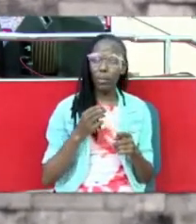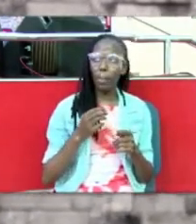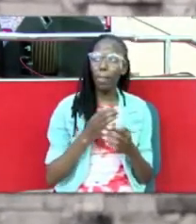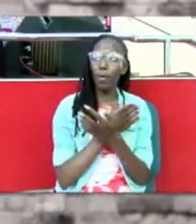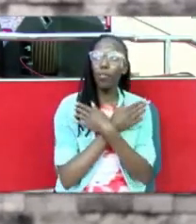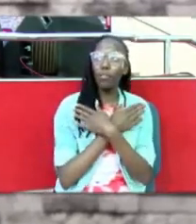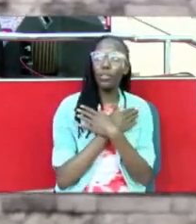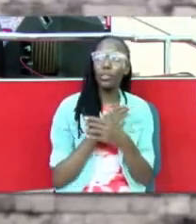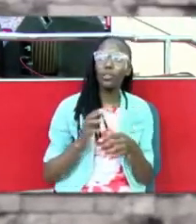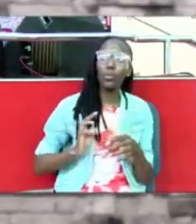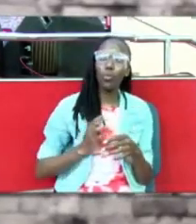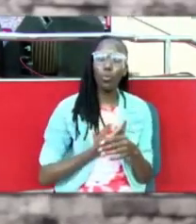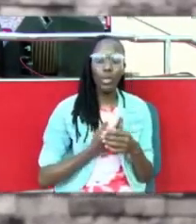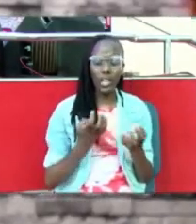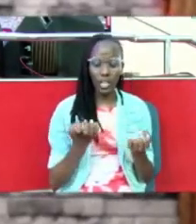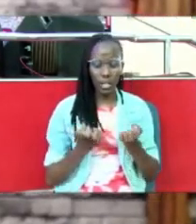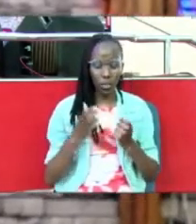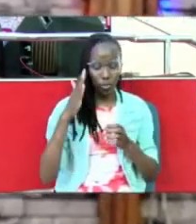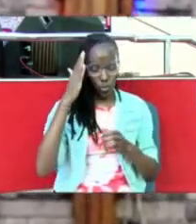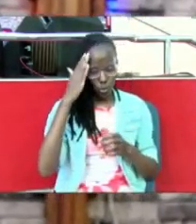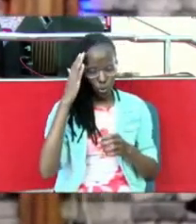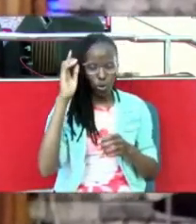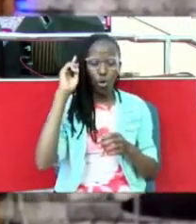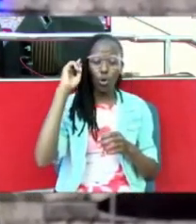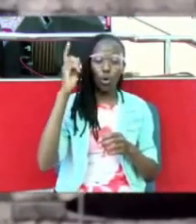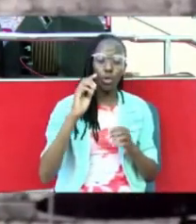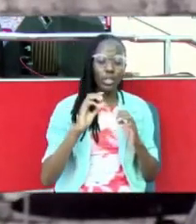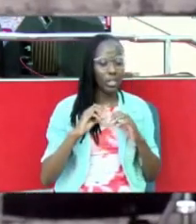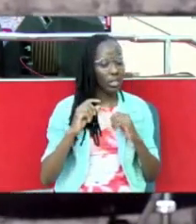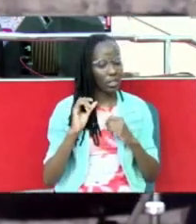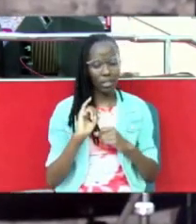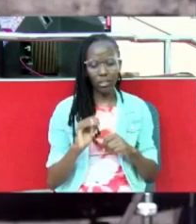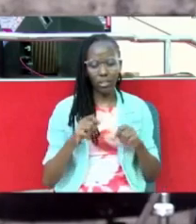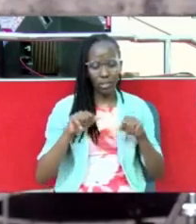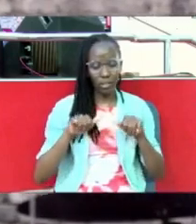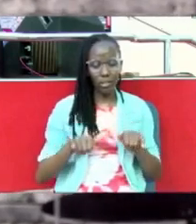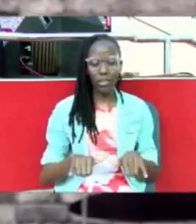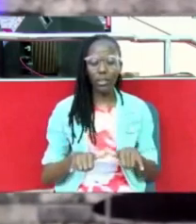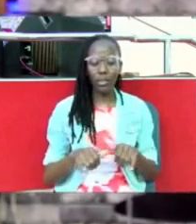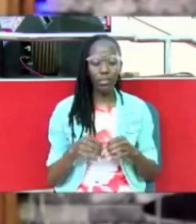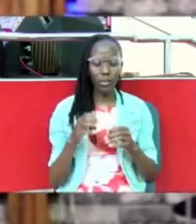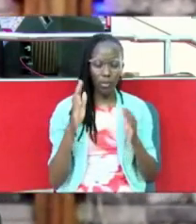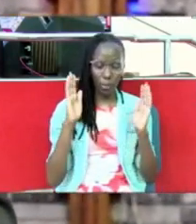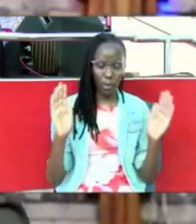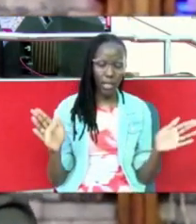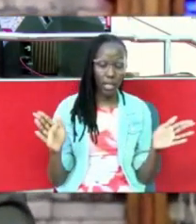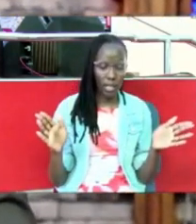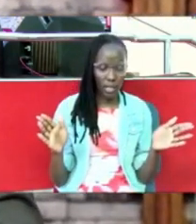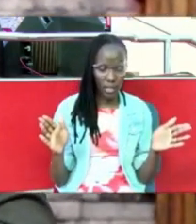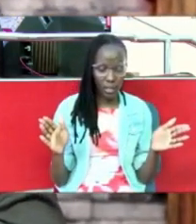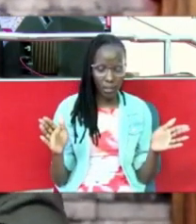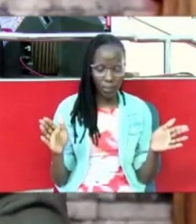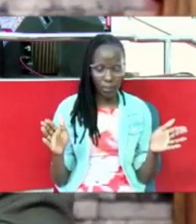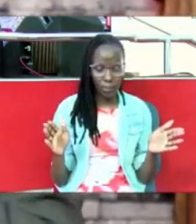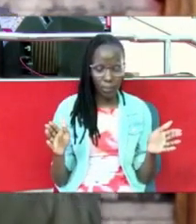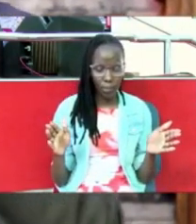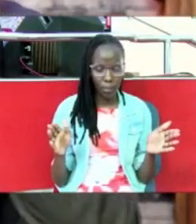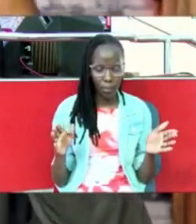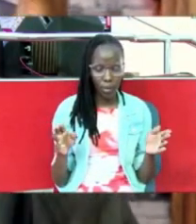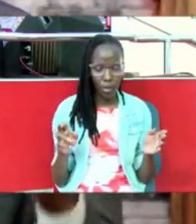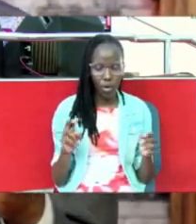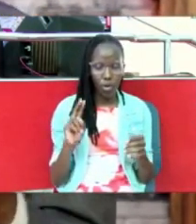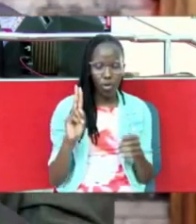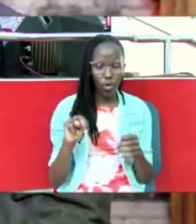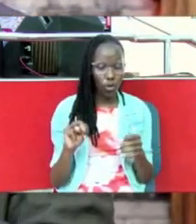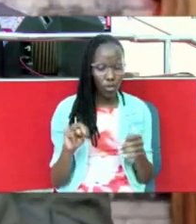God remains the great I am. Rafiki tukajifundisha kwamba Mungu anabaki kuwa Mungu ambaye ni yule yule. Not the great